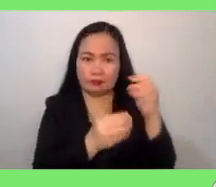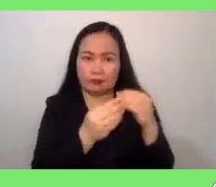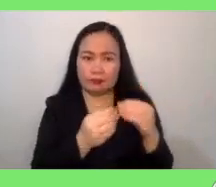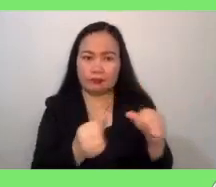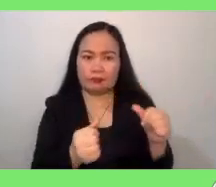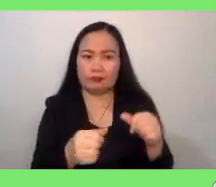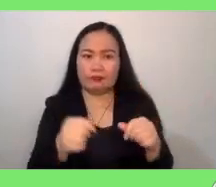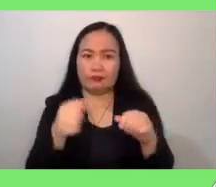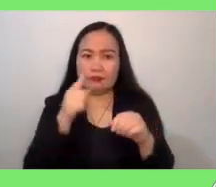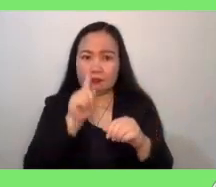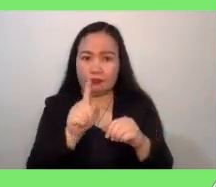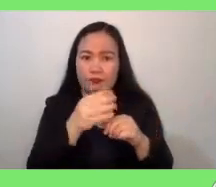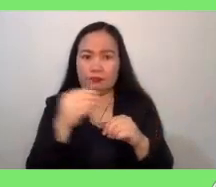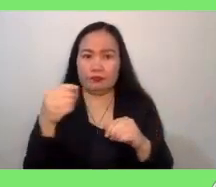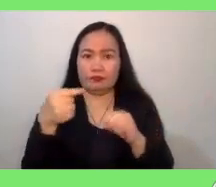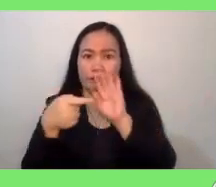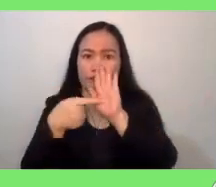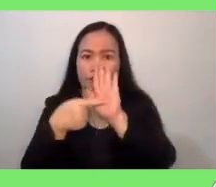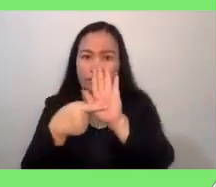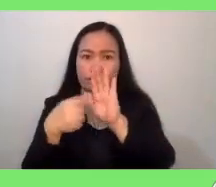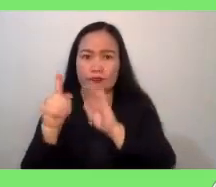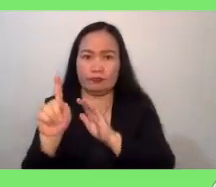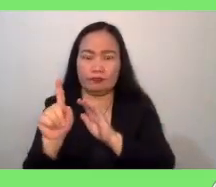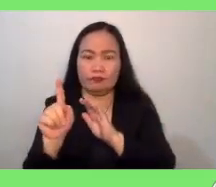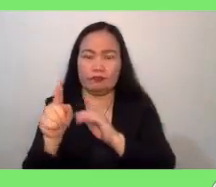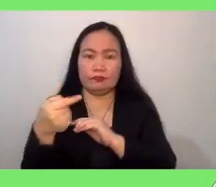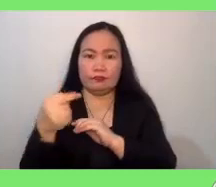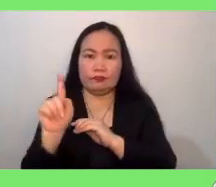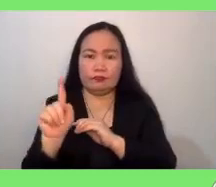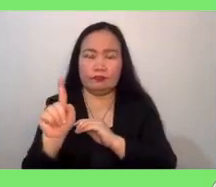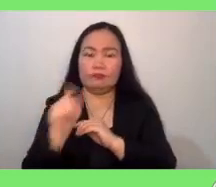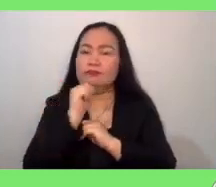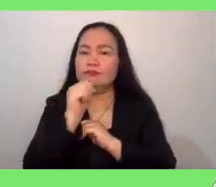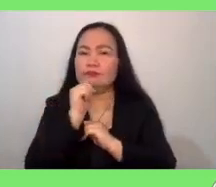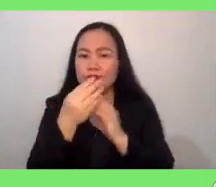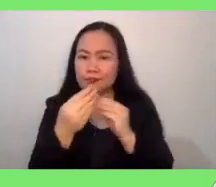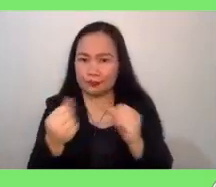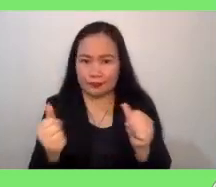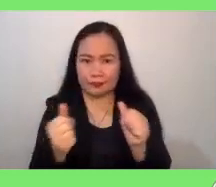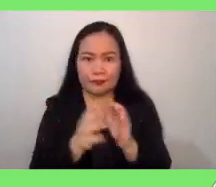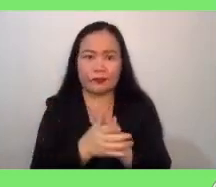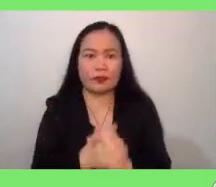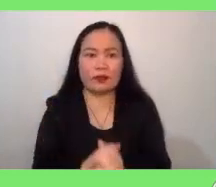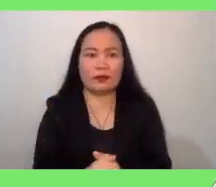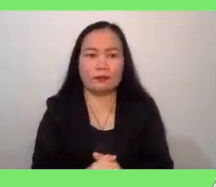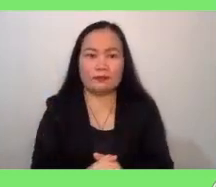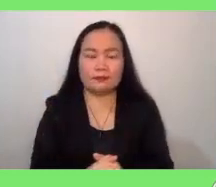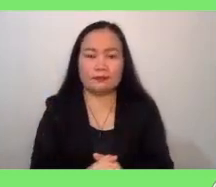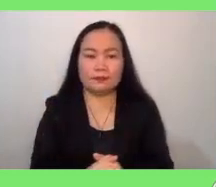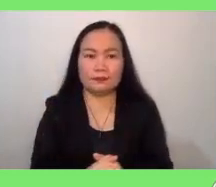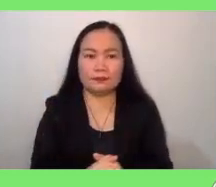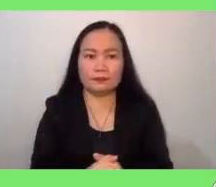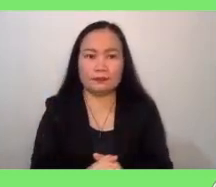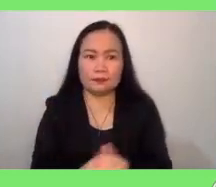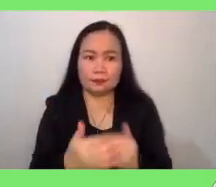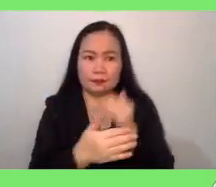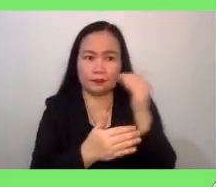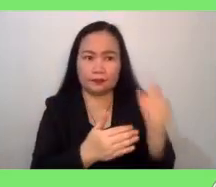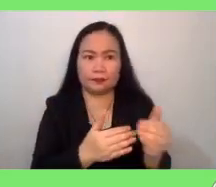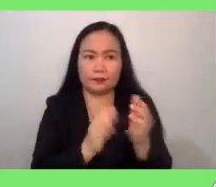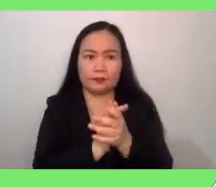is the solution. Negative 1 and 1, hindi po sila solution. Okay?